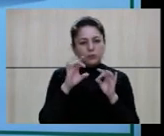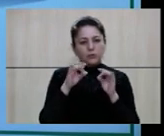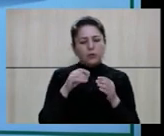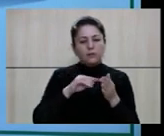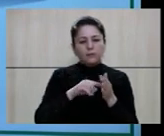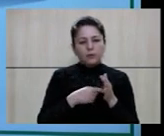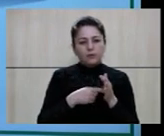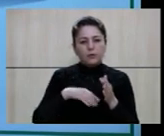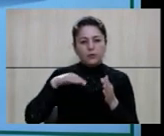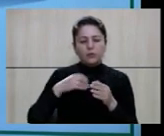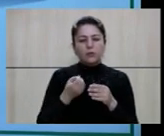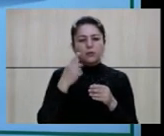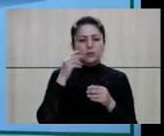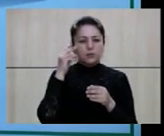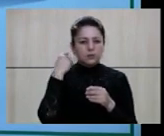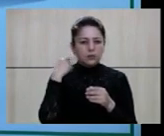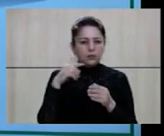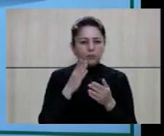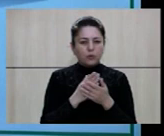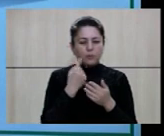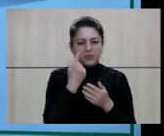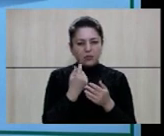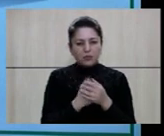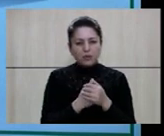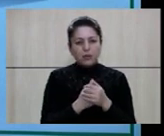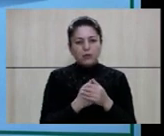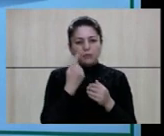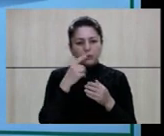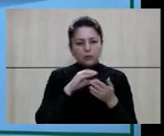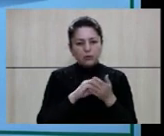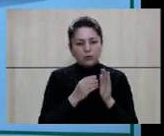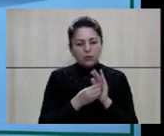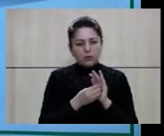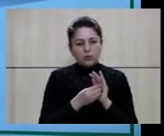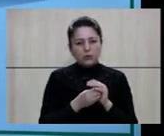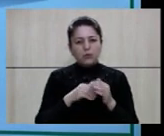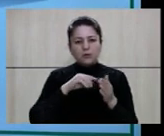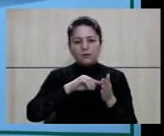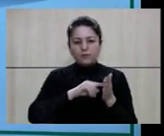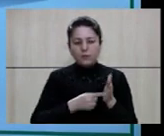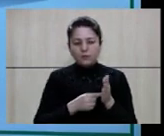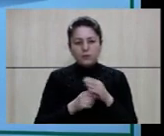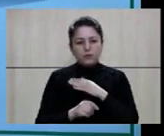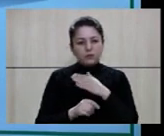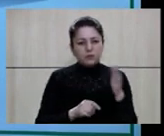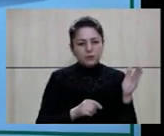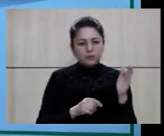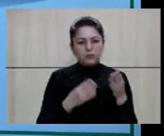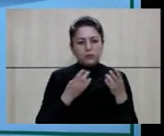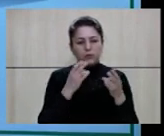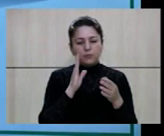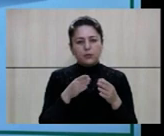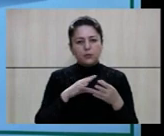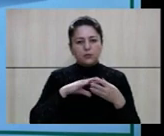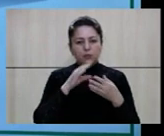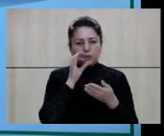keyin nechta raqam bor? Bitti. Demak, biz bir xona virgulni endi chapga surishimiz kerak bo'ladi.